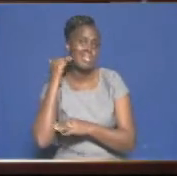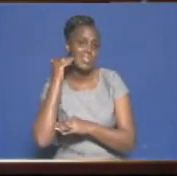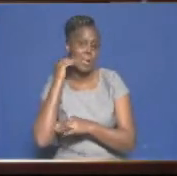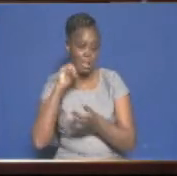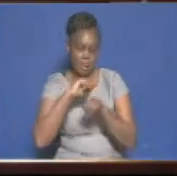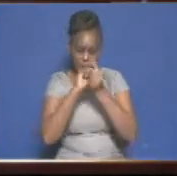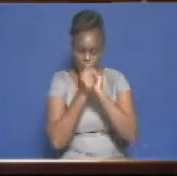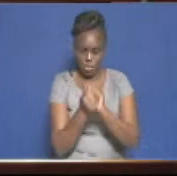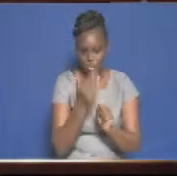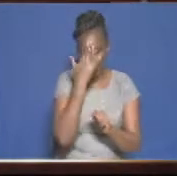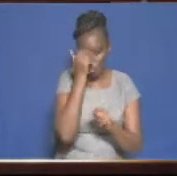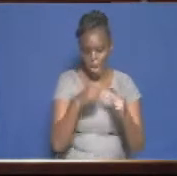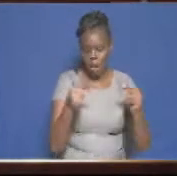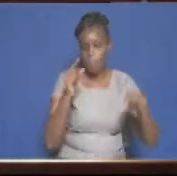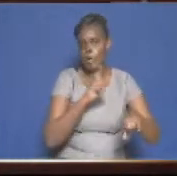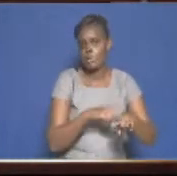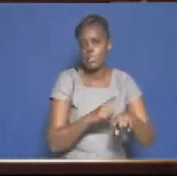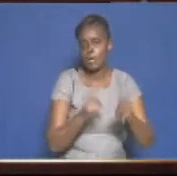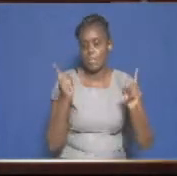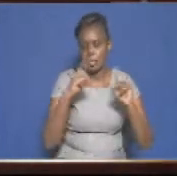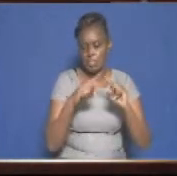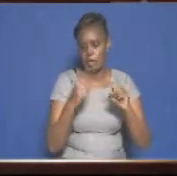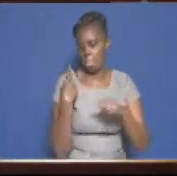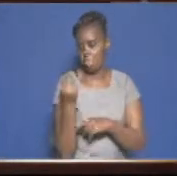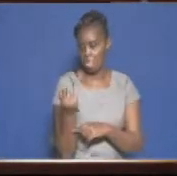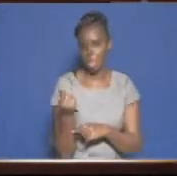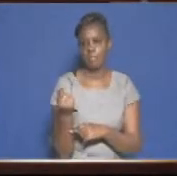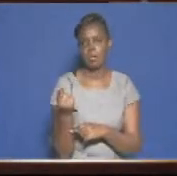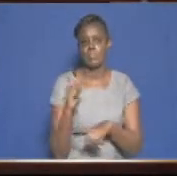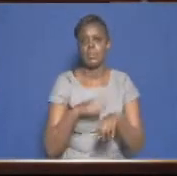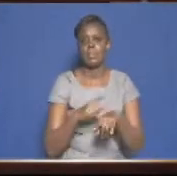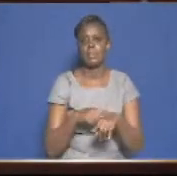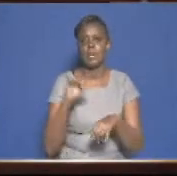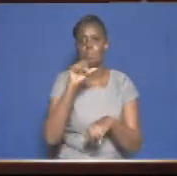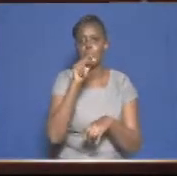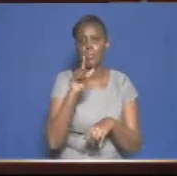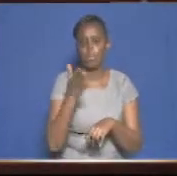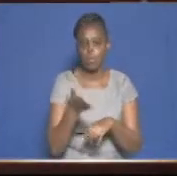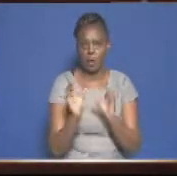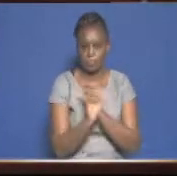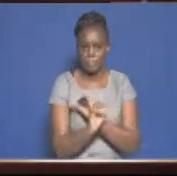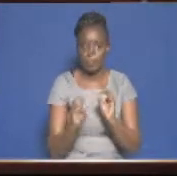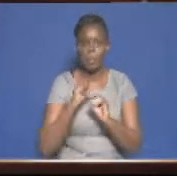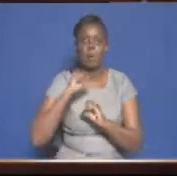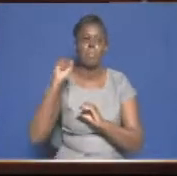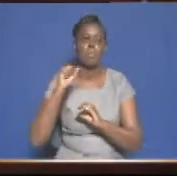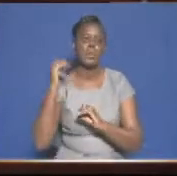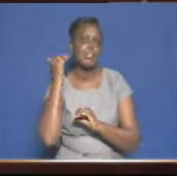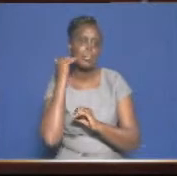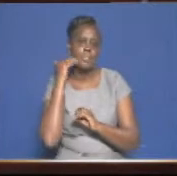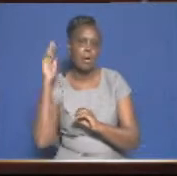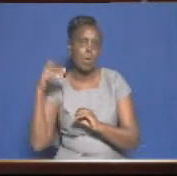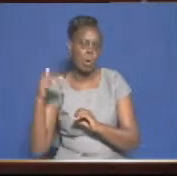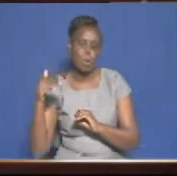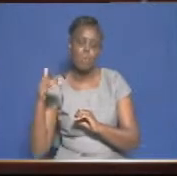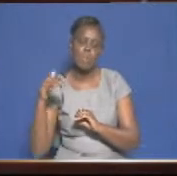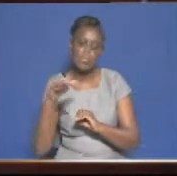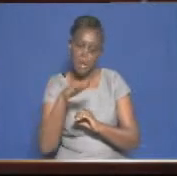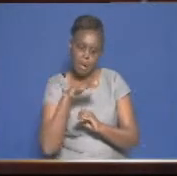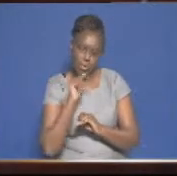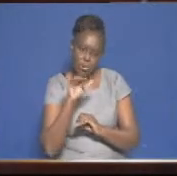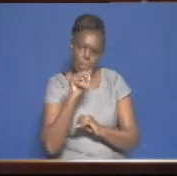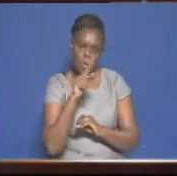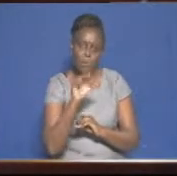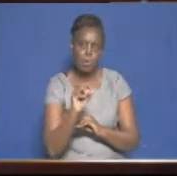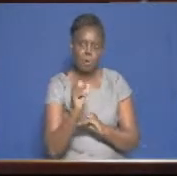because for a long time and up to the most recent, even when Jakoyo was not in this parliament, the politics in Siaya always revolved around Jakoyo.